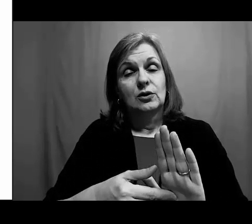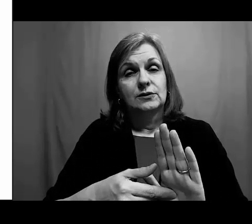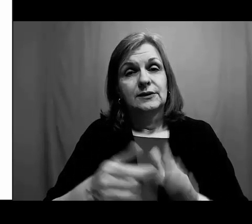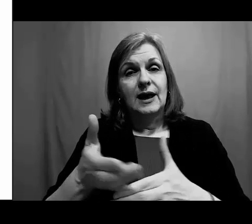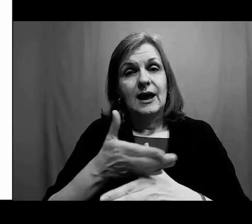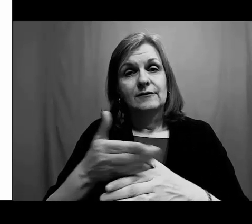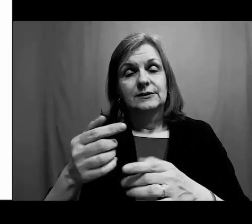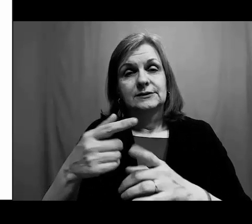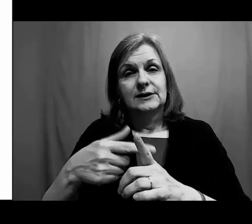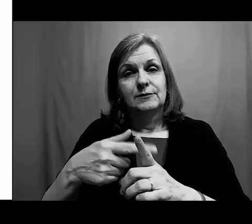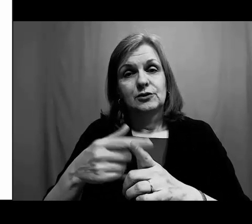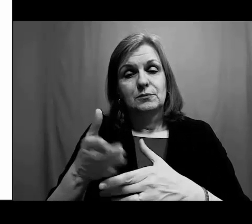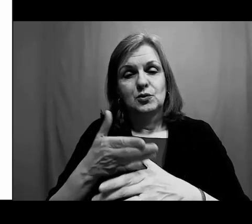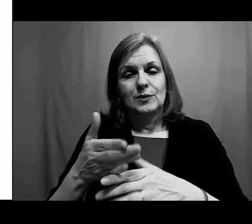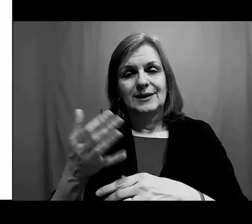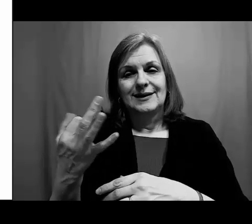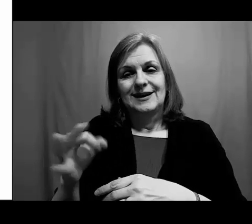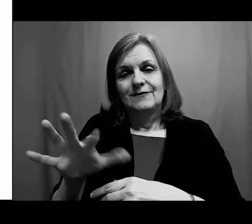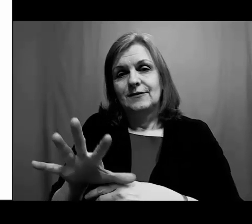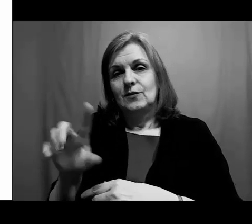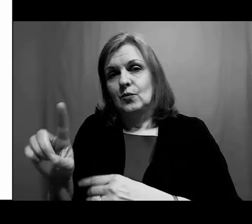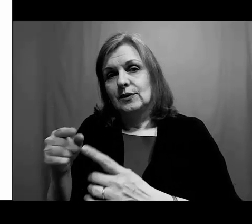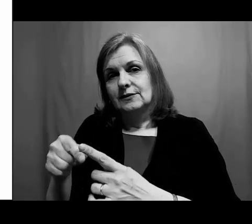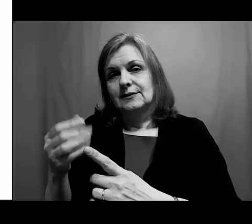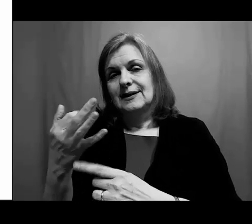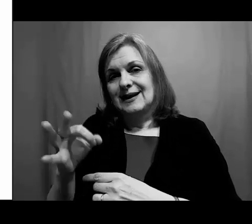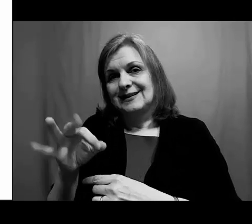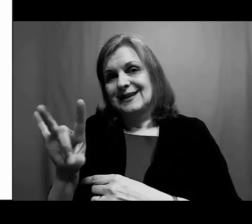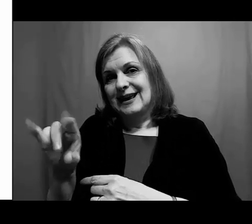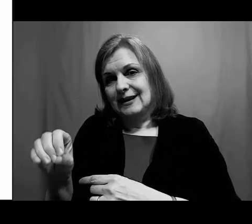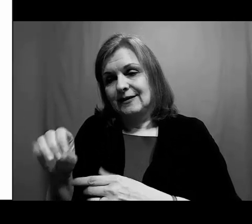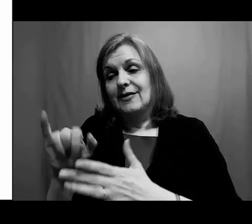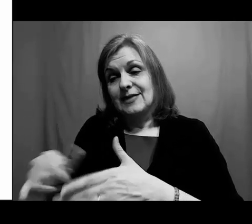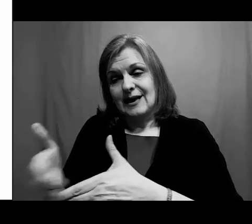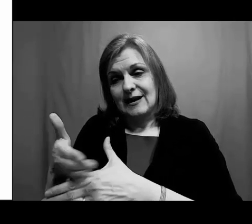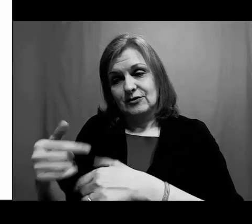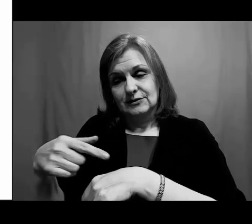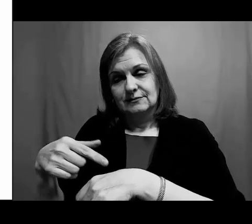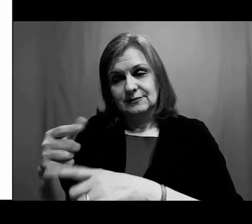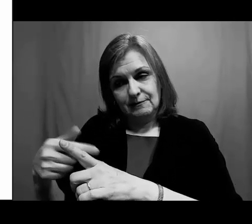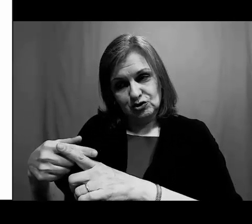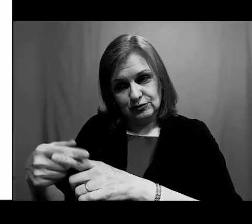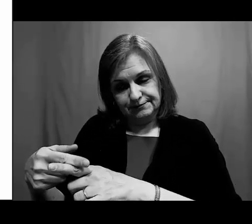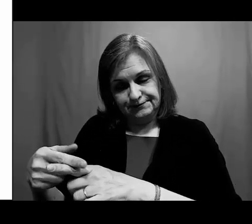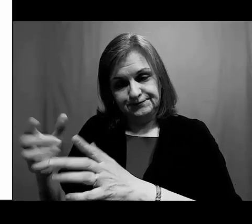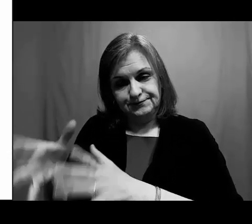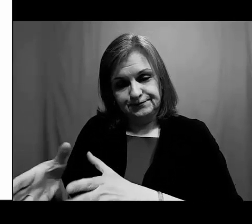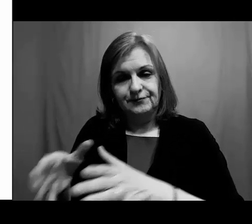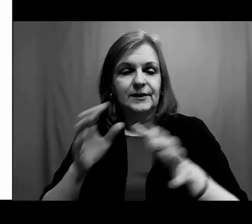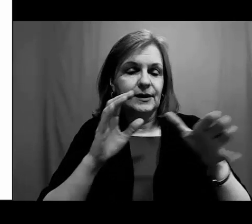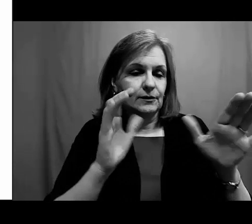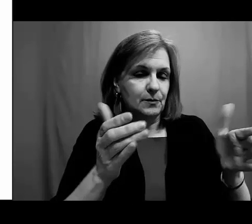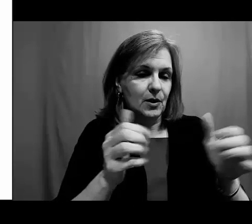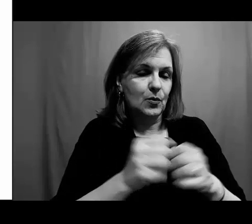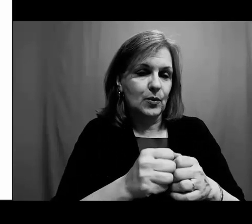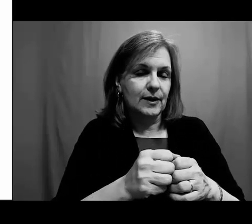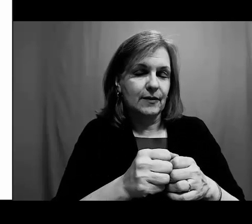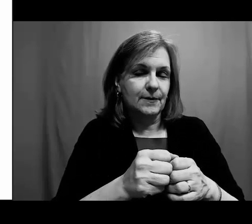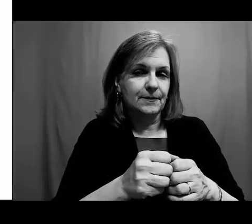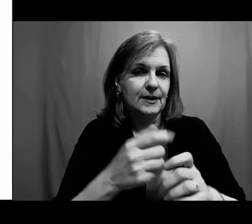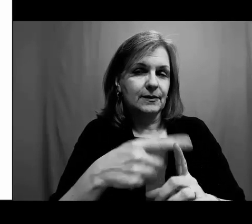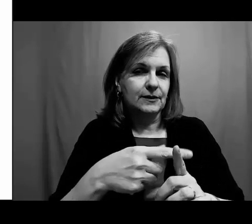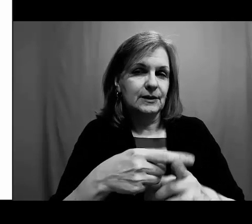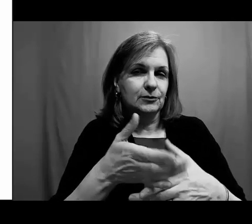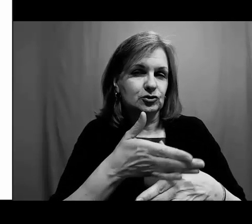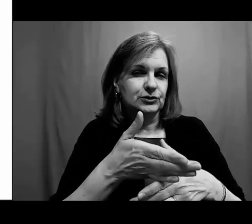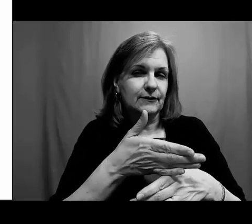average temperature between 1951 and 1980. So take that average temperature. And now what we're going to do is say, all right, let's look at the average